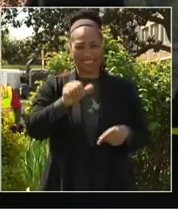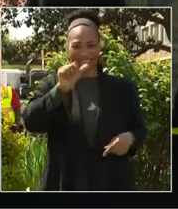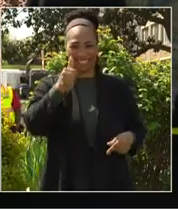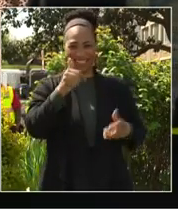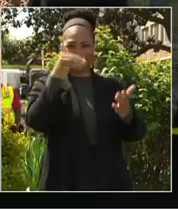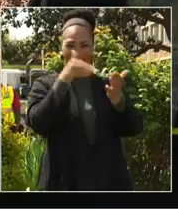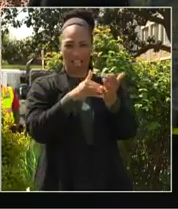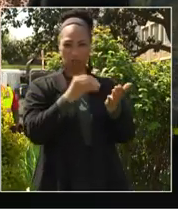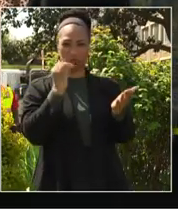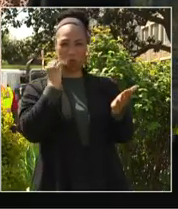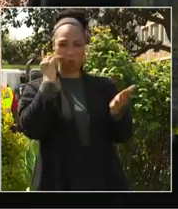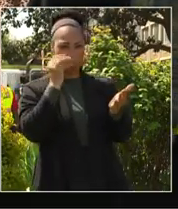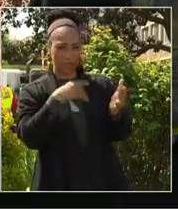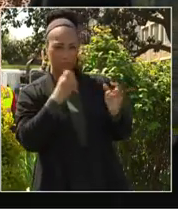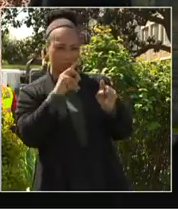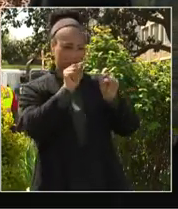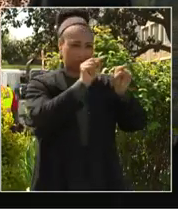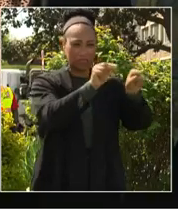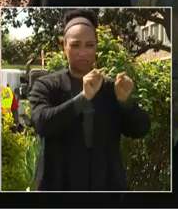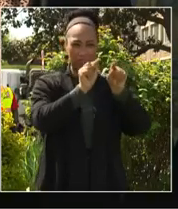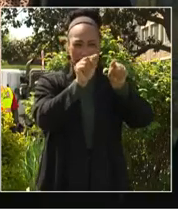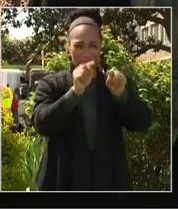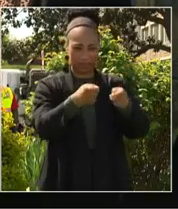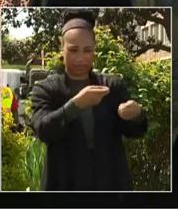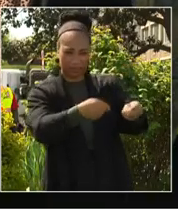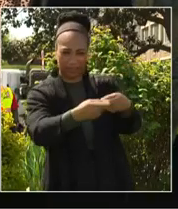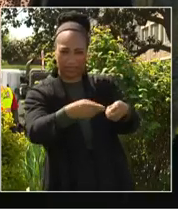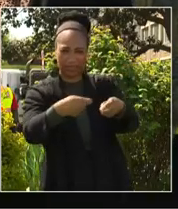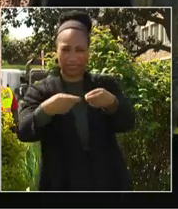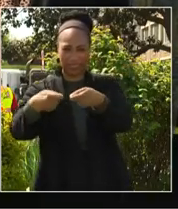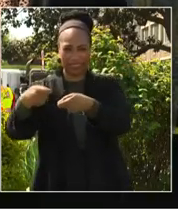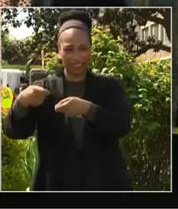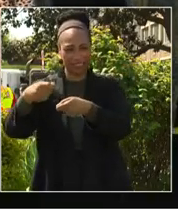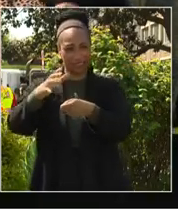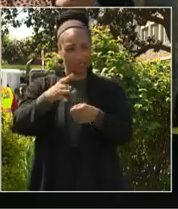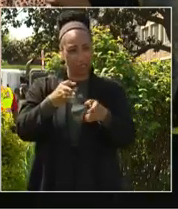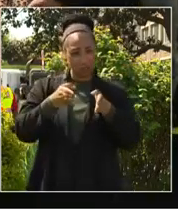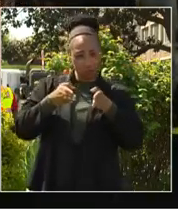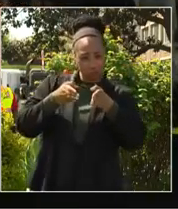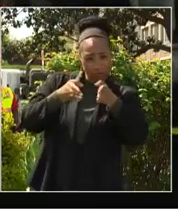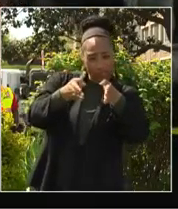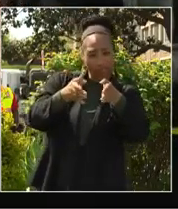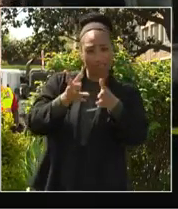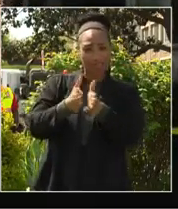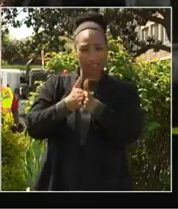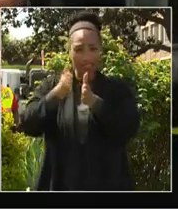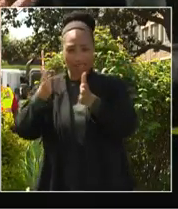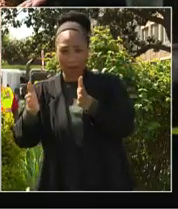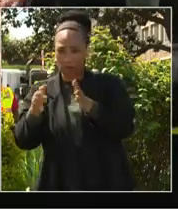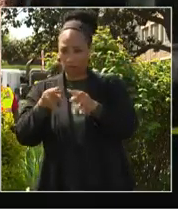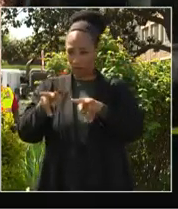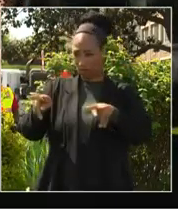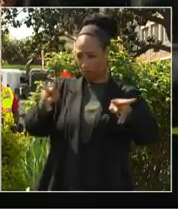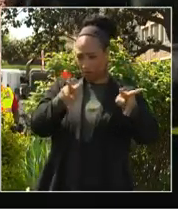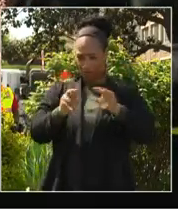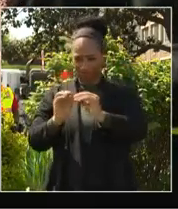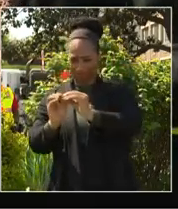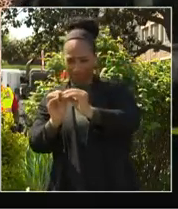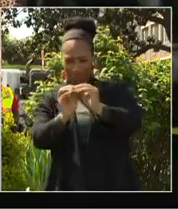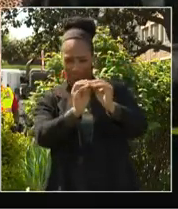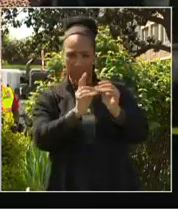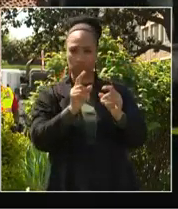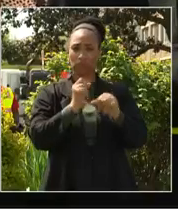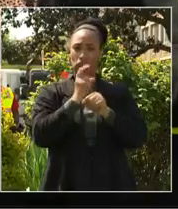will ensure the streets and communities we serve are better than we found them, and as the mayor said, keep that line green on your